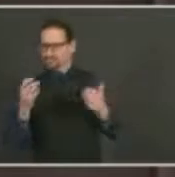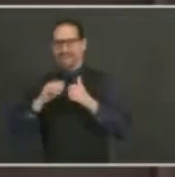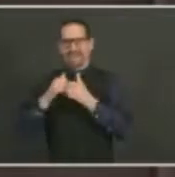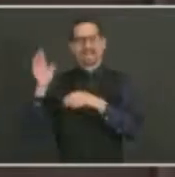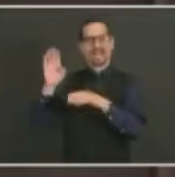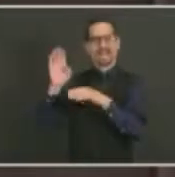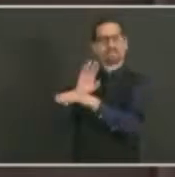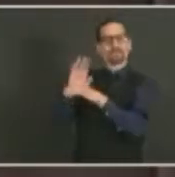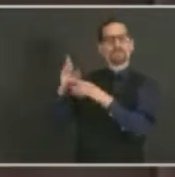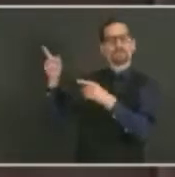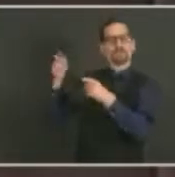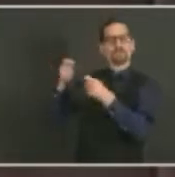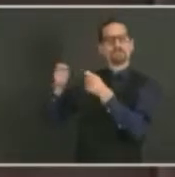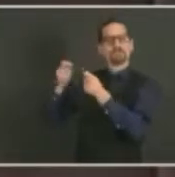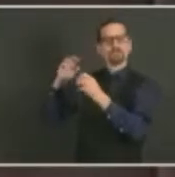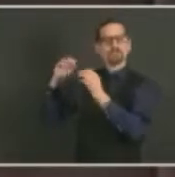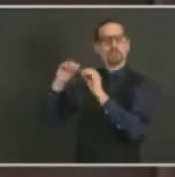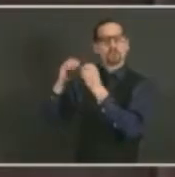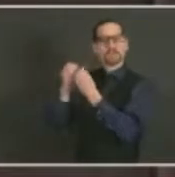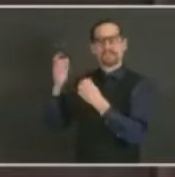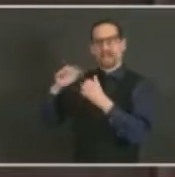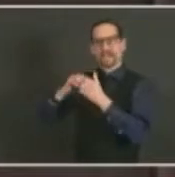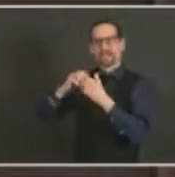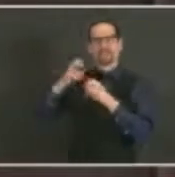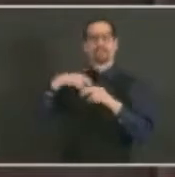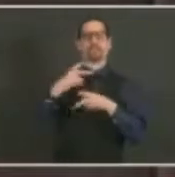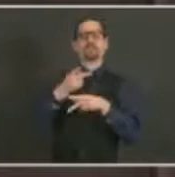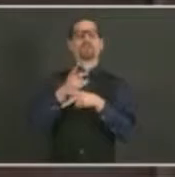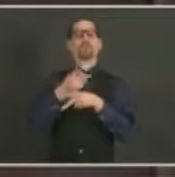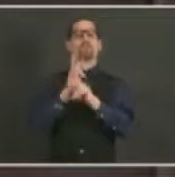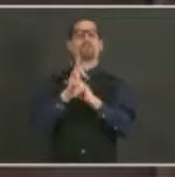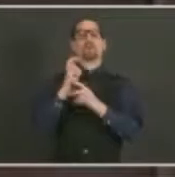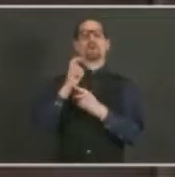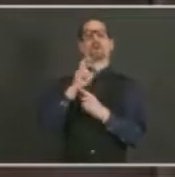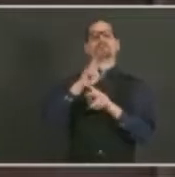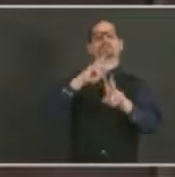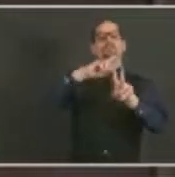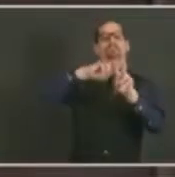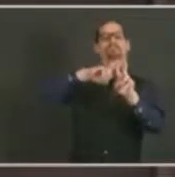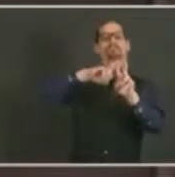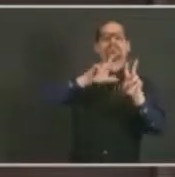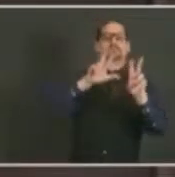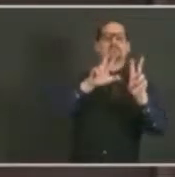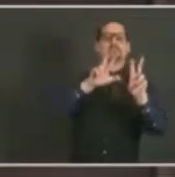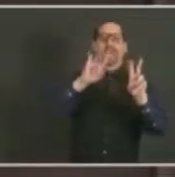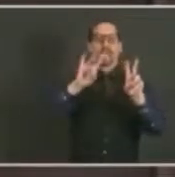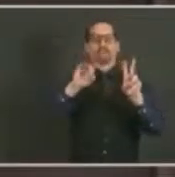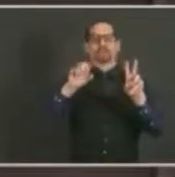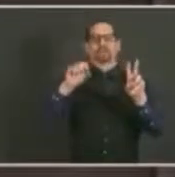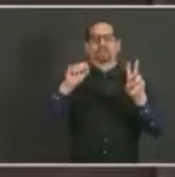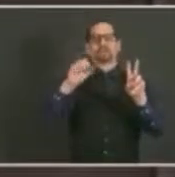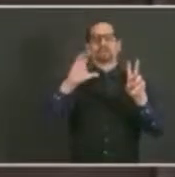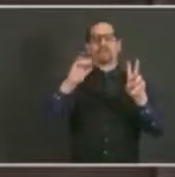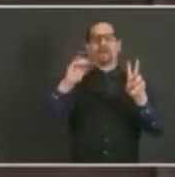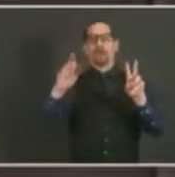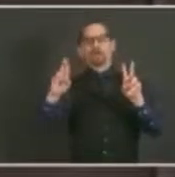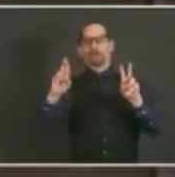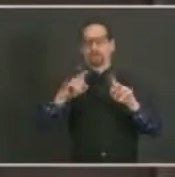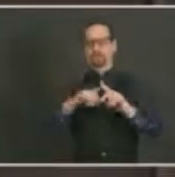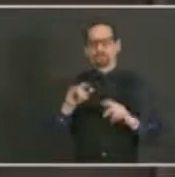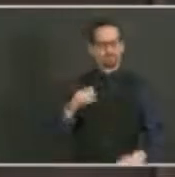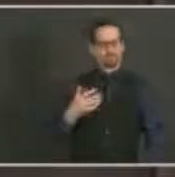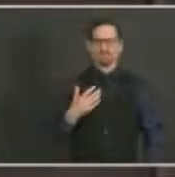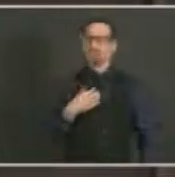as #38soccer, aka Tidewater Landing, for the benefit of developer Florida partners. My question,